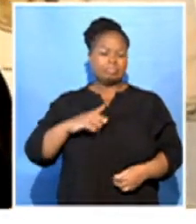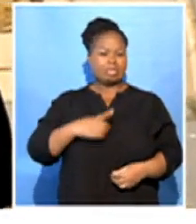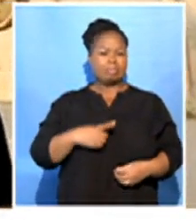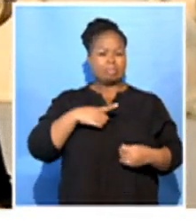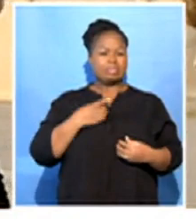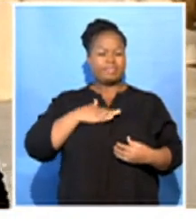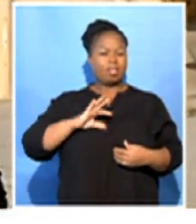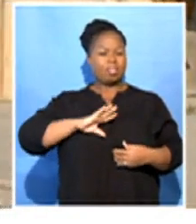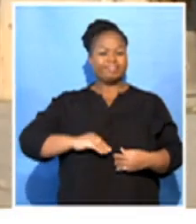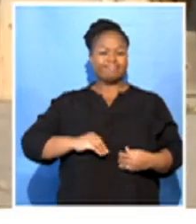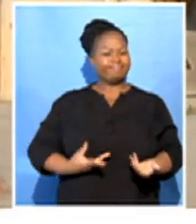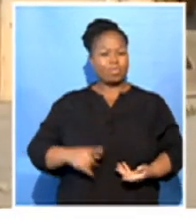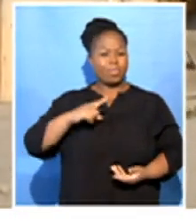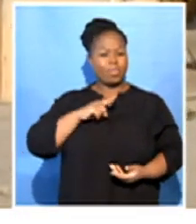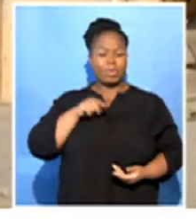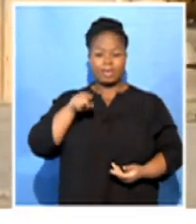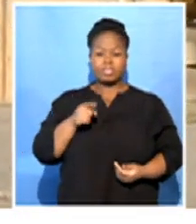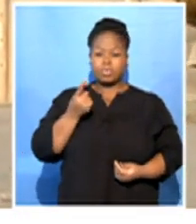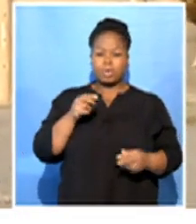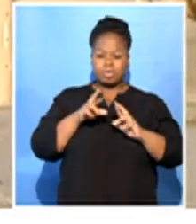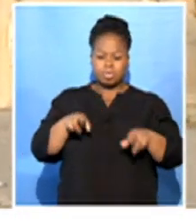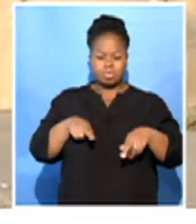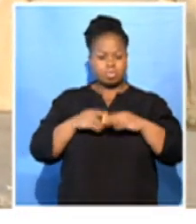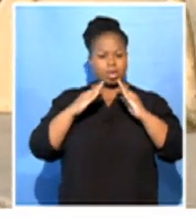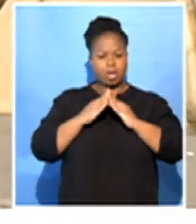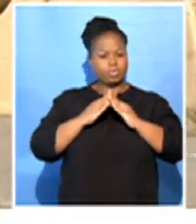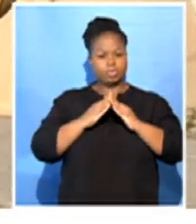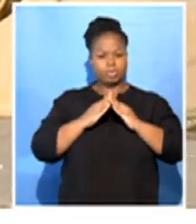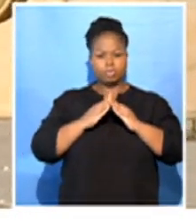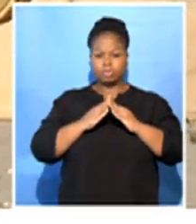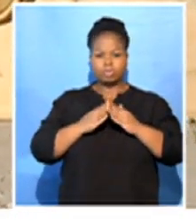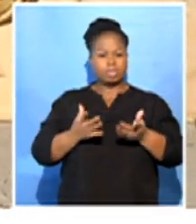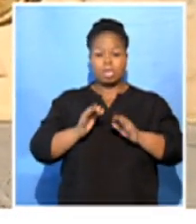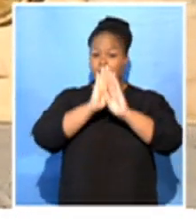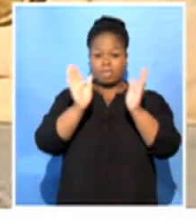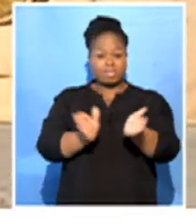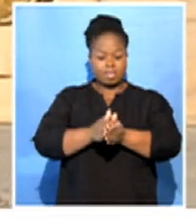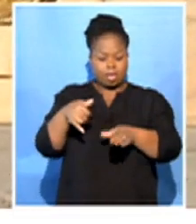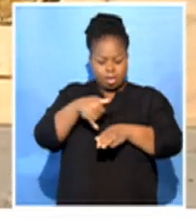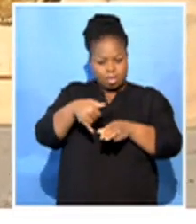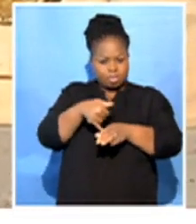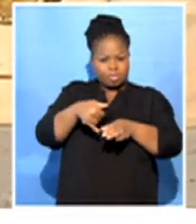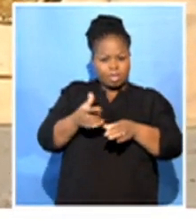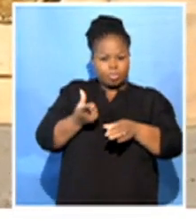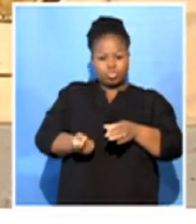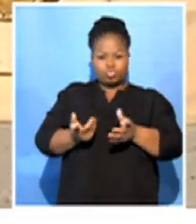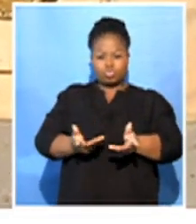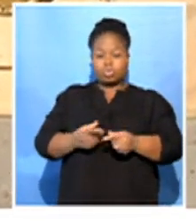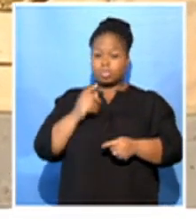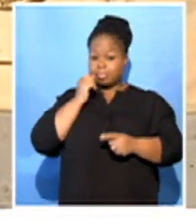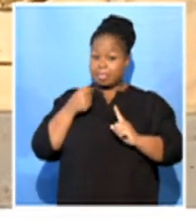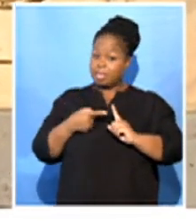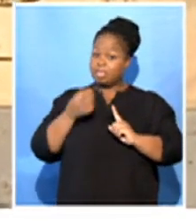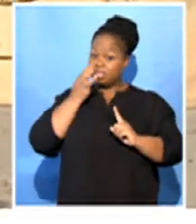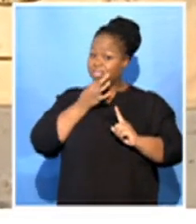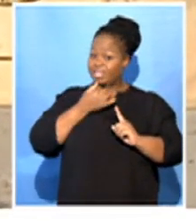their dignity, as this is a one-room house where they do literally do everything inside. And we spoke to a gentleman who was